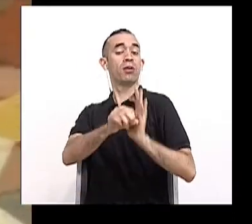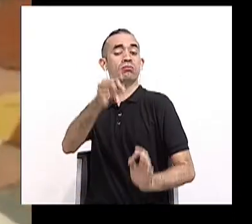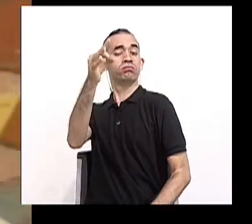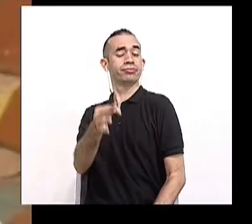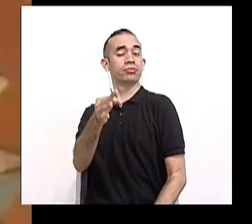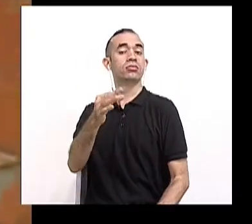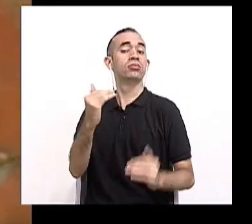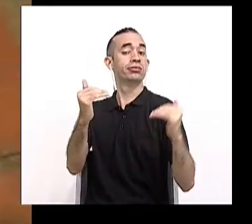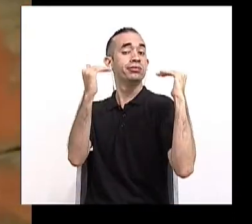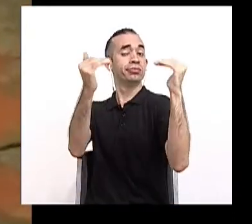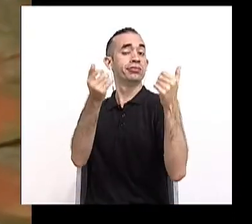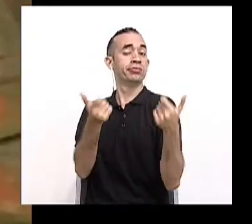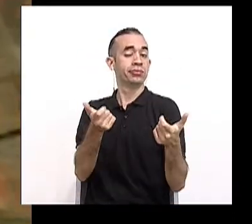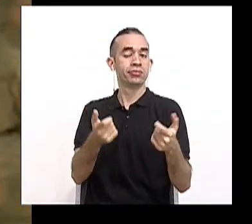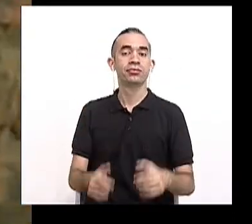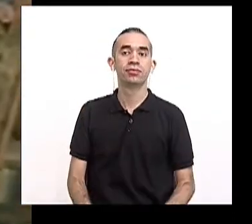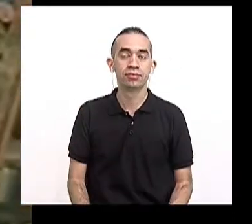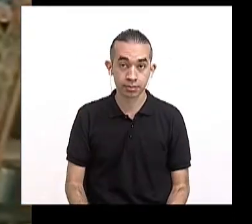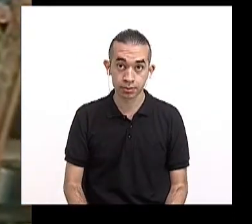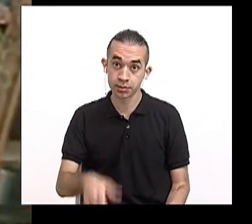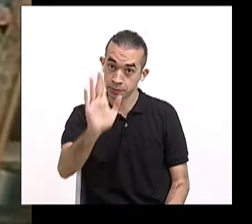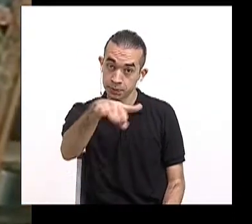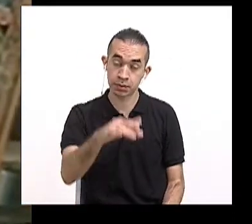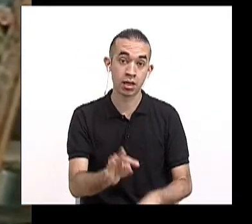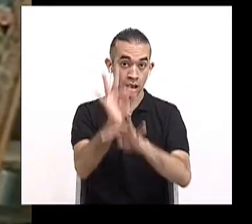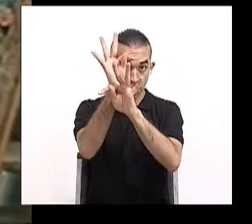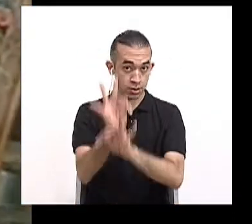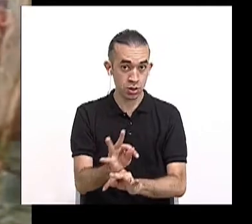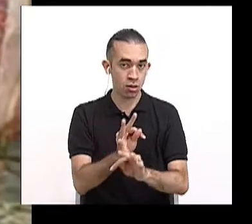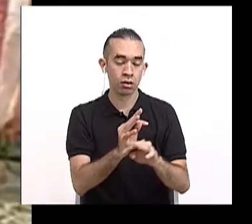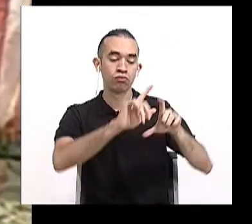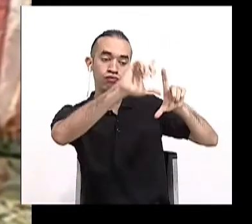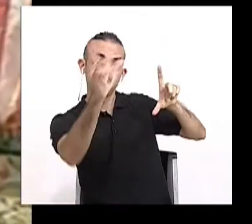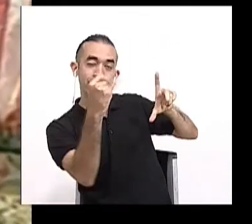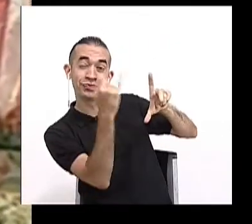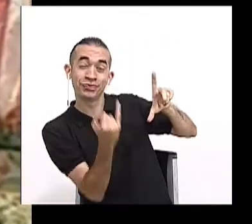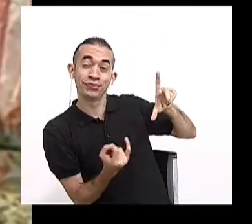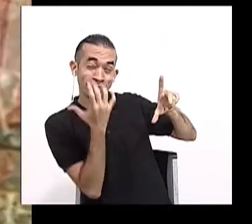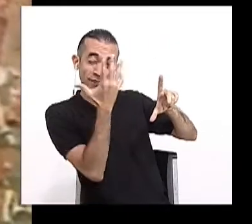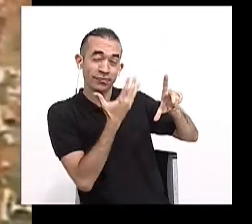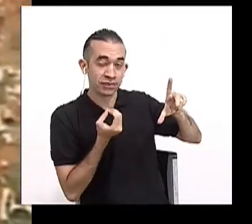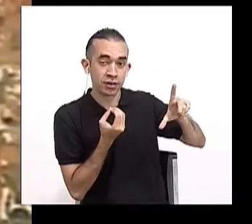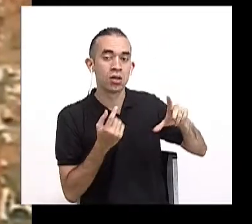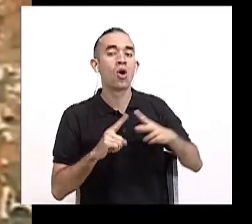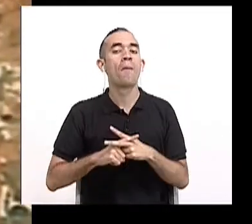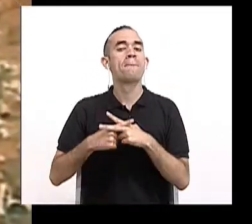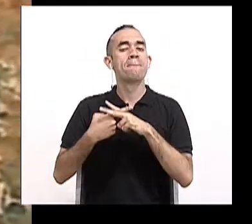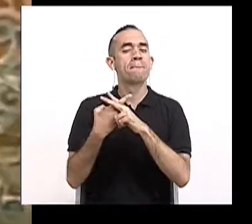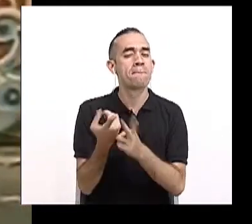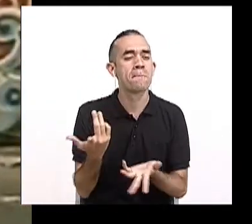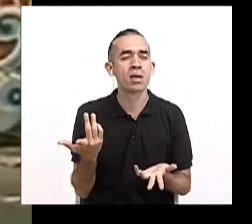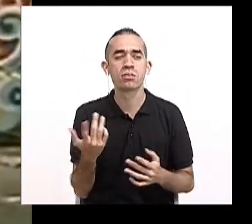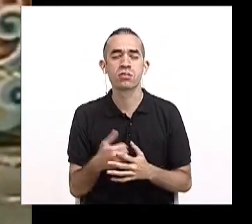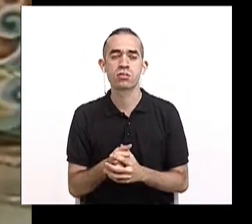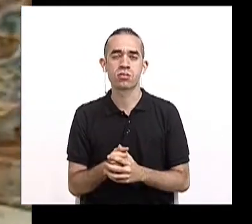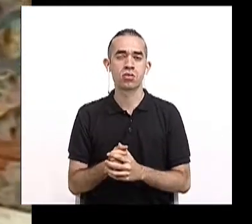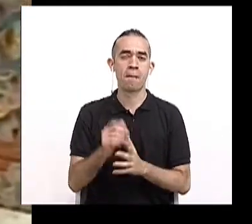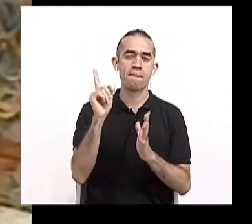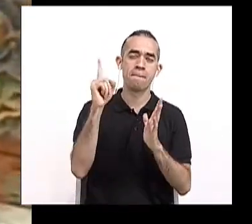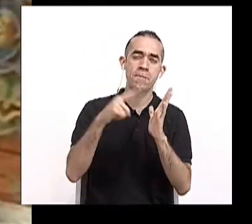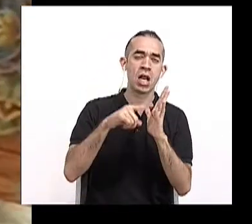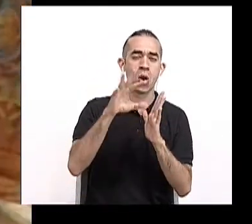many cases, ox carts were a family's only means of transport, and they often served as a symbol of social